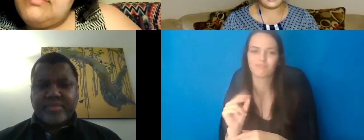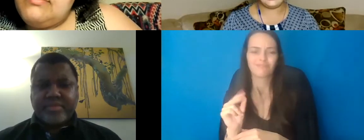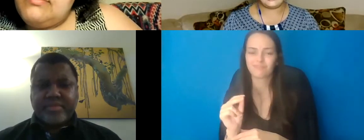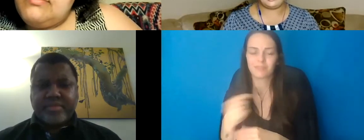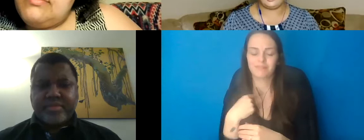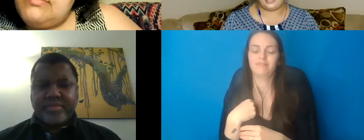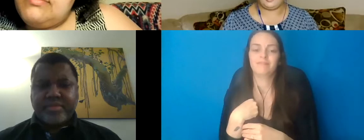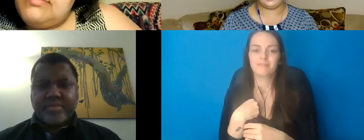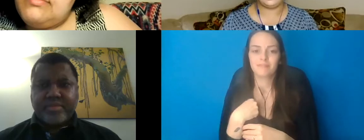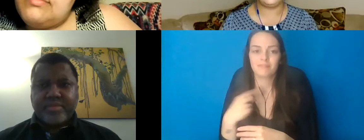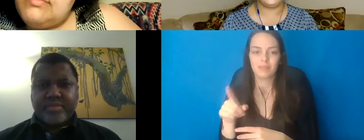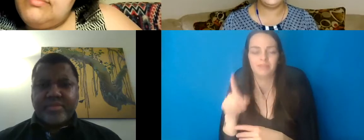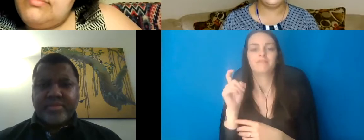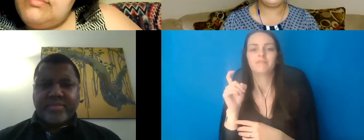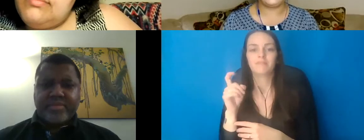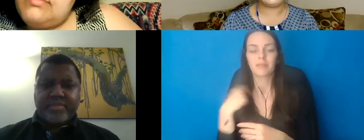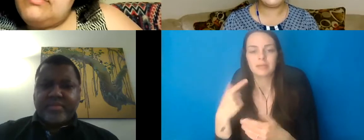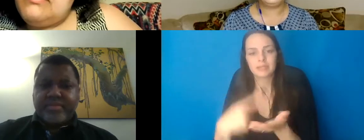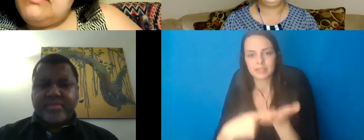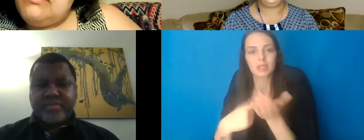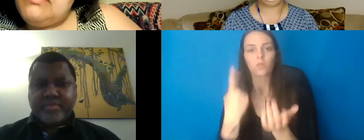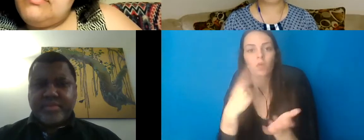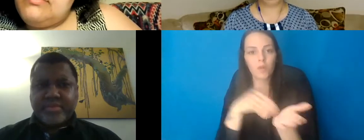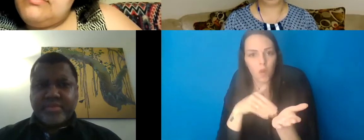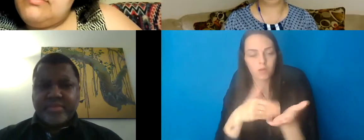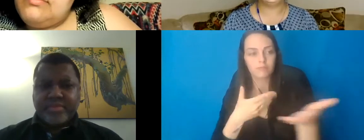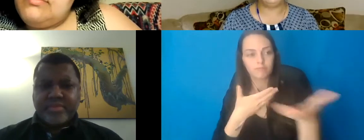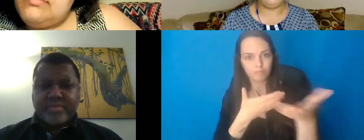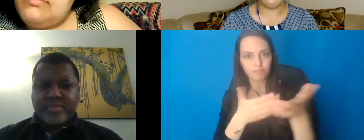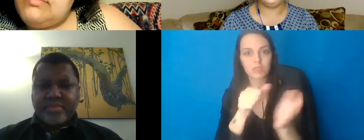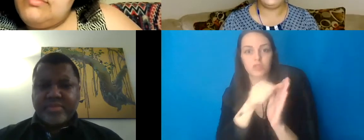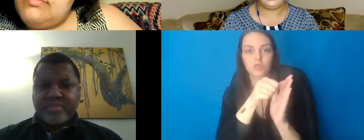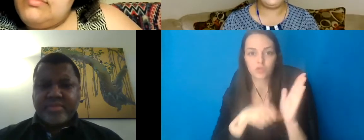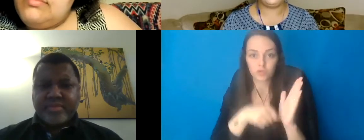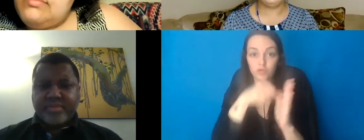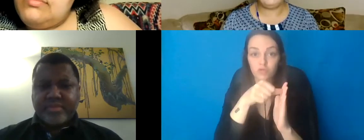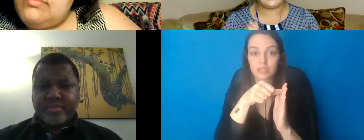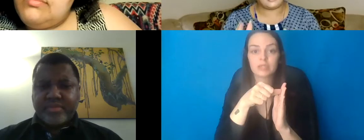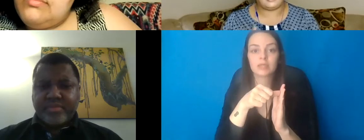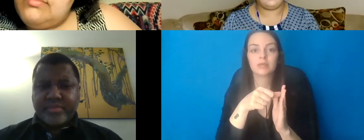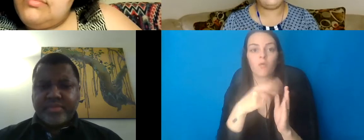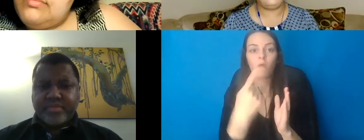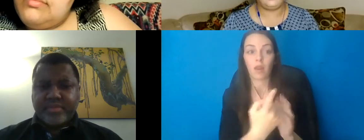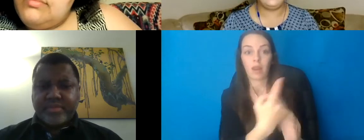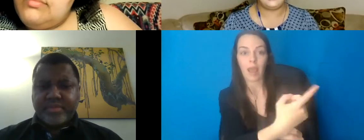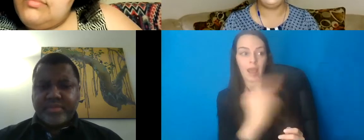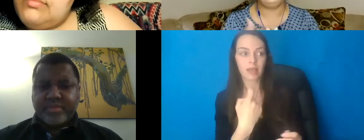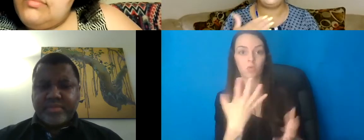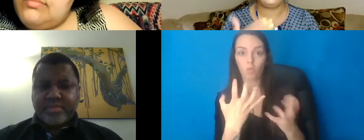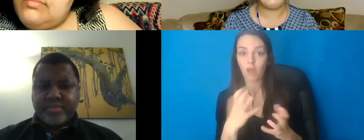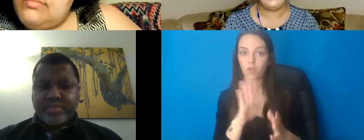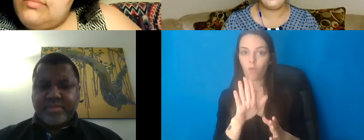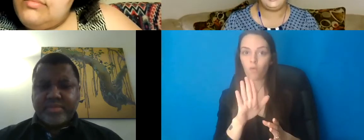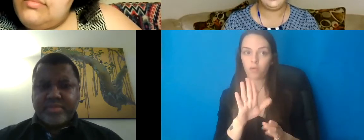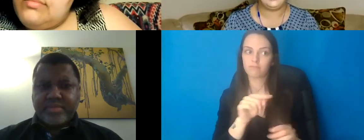talked to a doctor about a surgery, the first thing he asked me was, oh, you want to get your cut off? And I was like, you don't even know what the